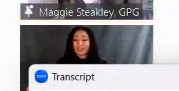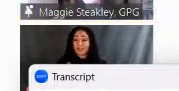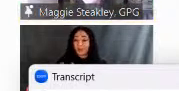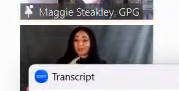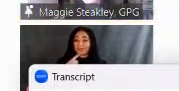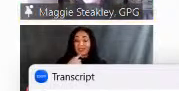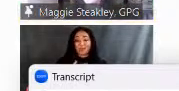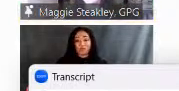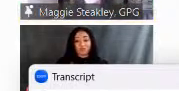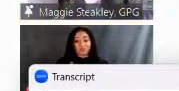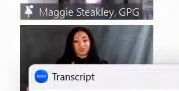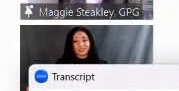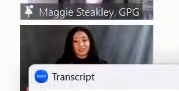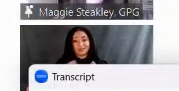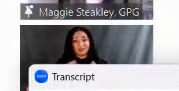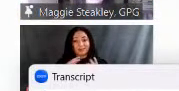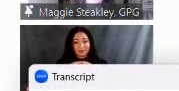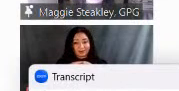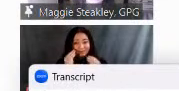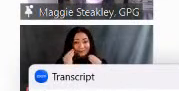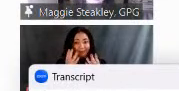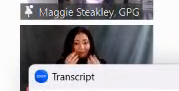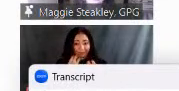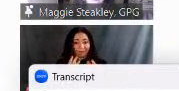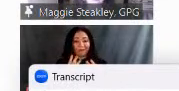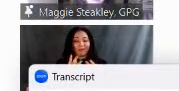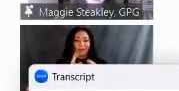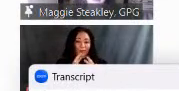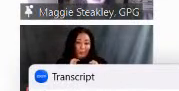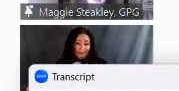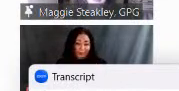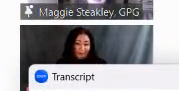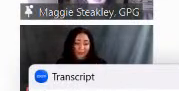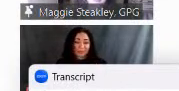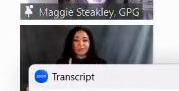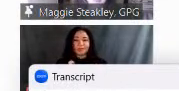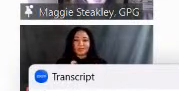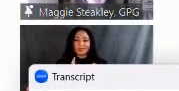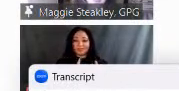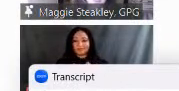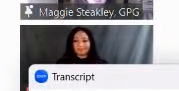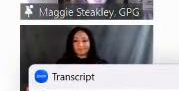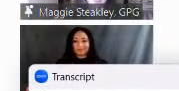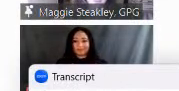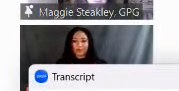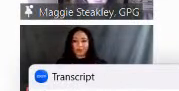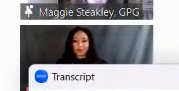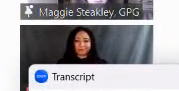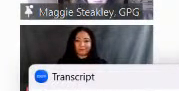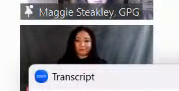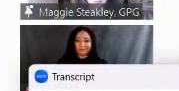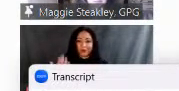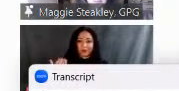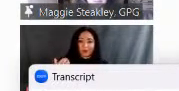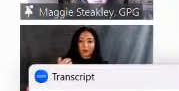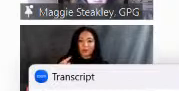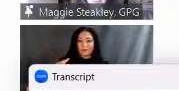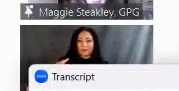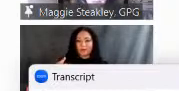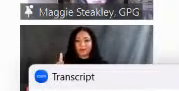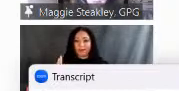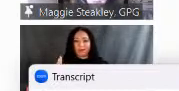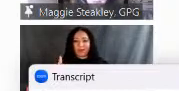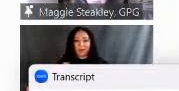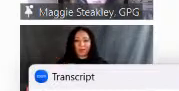appreciated the data and the breakdown of the data, because it kind of tied into what we were talking about earlier with PK and like equitable